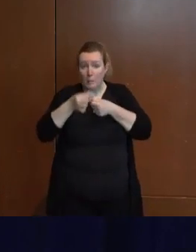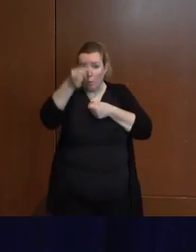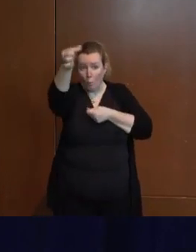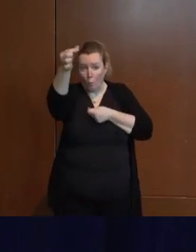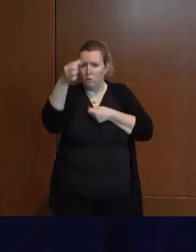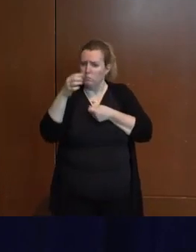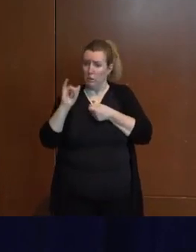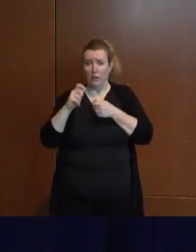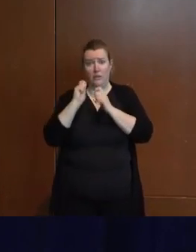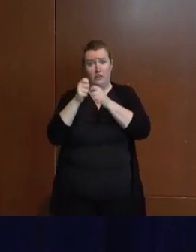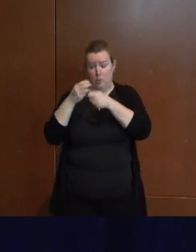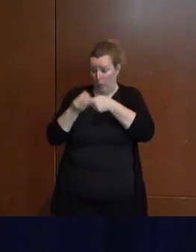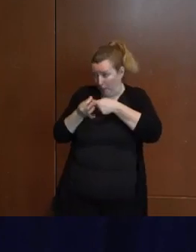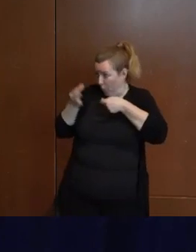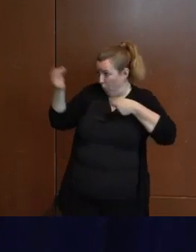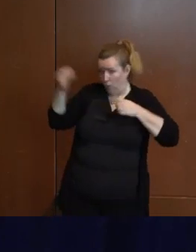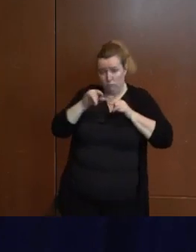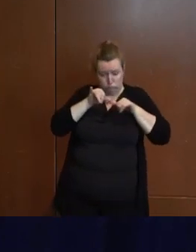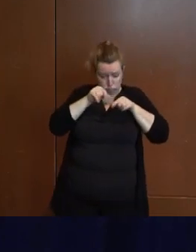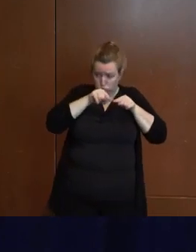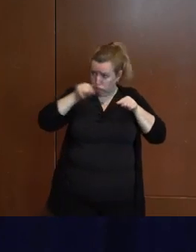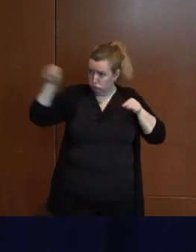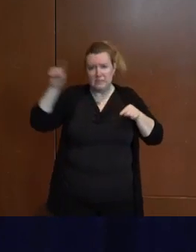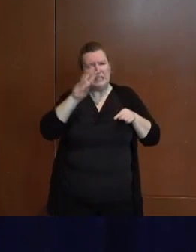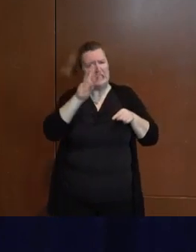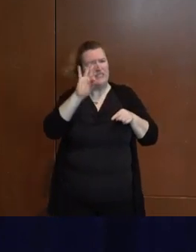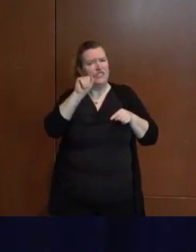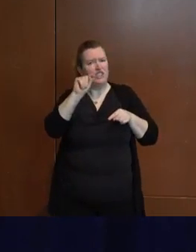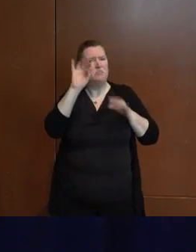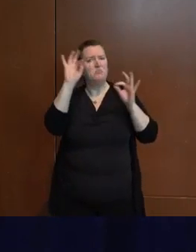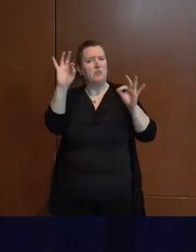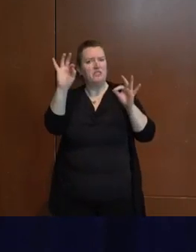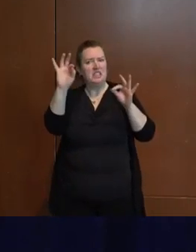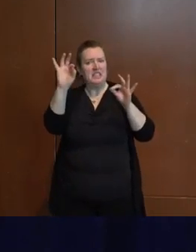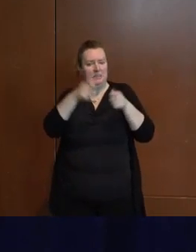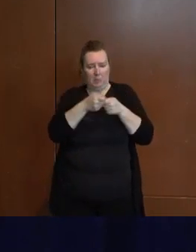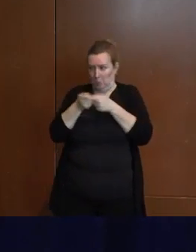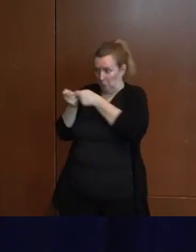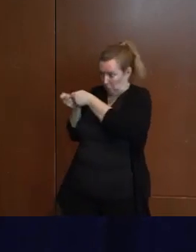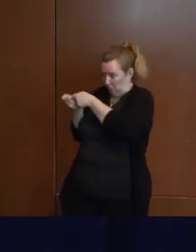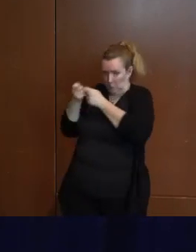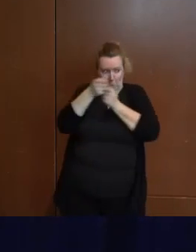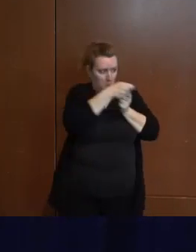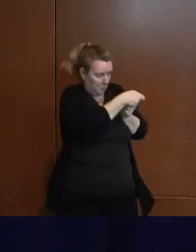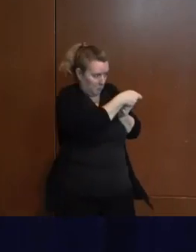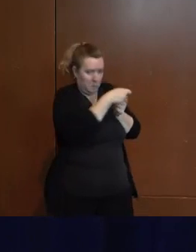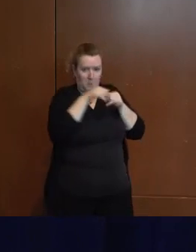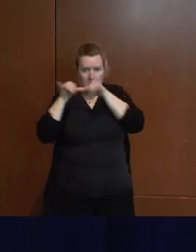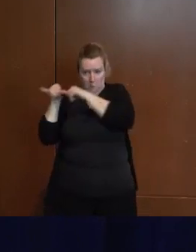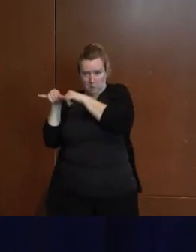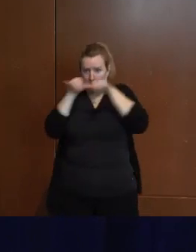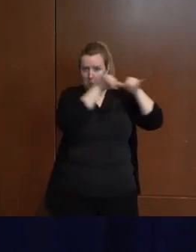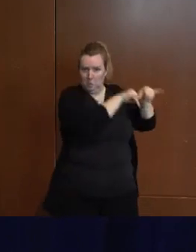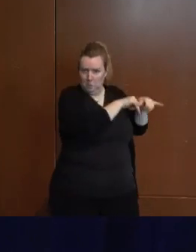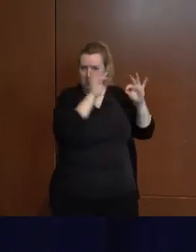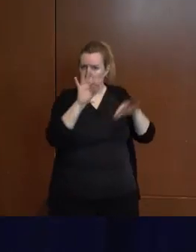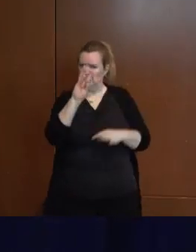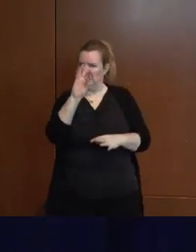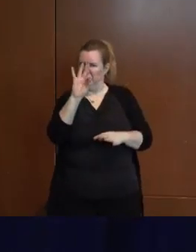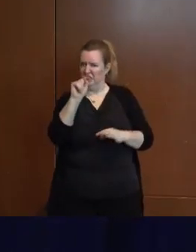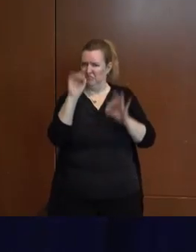If someone gets too close to you, have a friendly conversation about that 6-foot distance, or find another